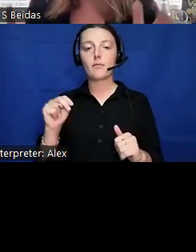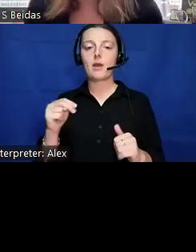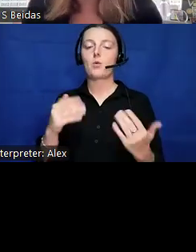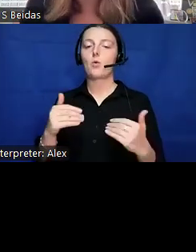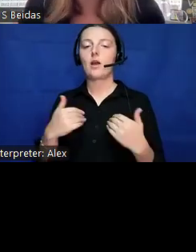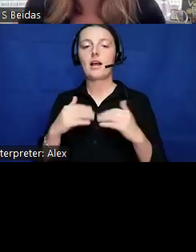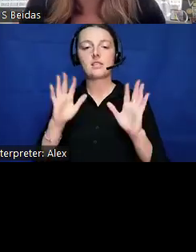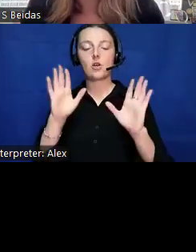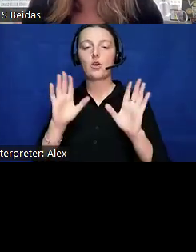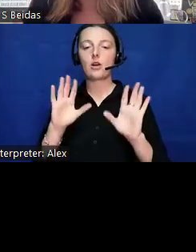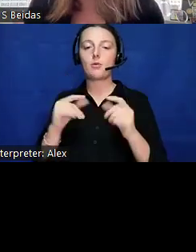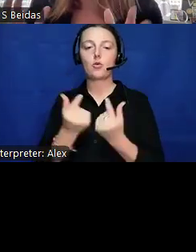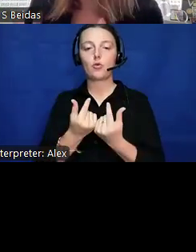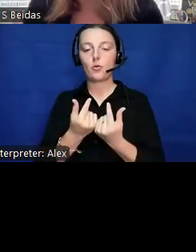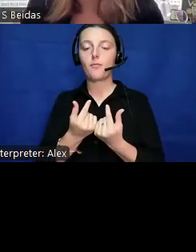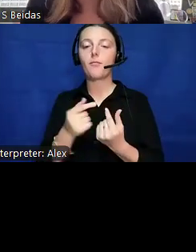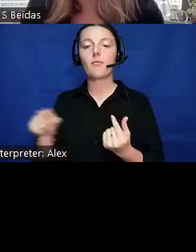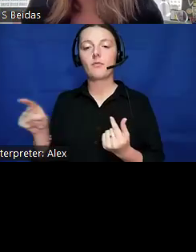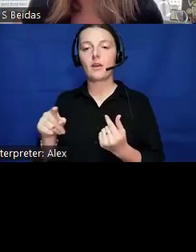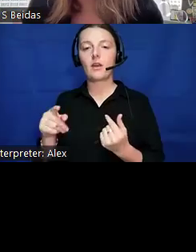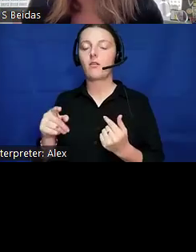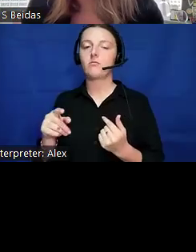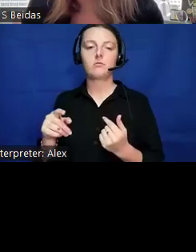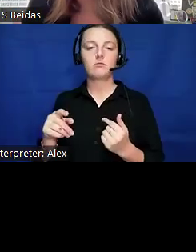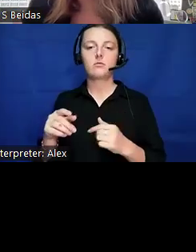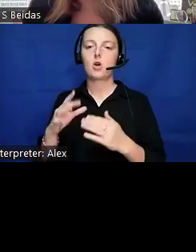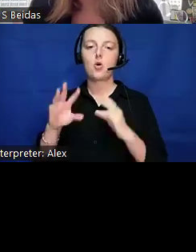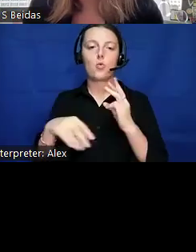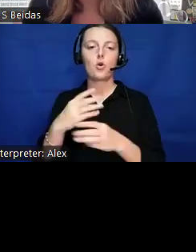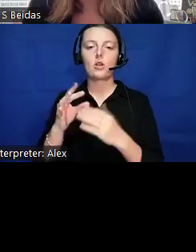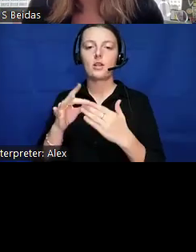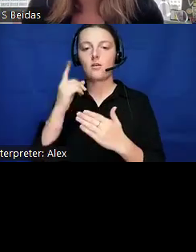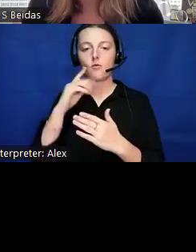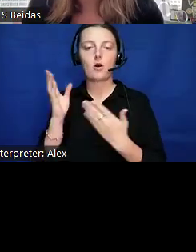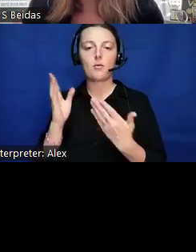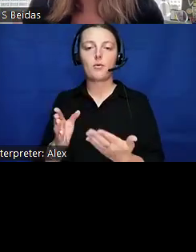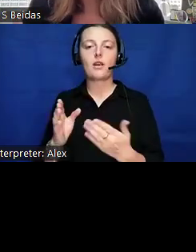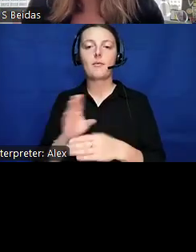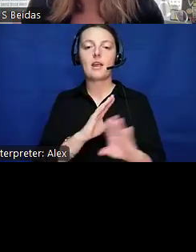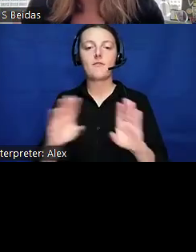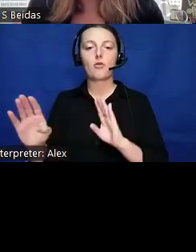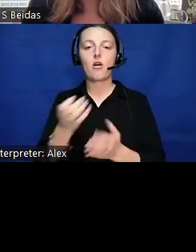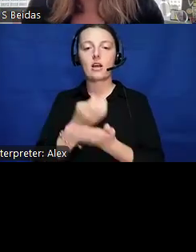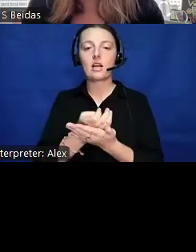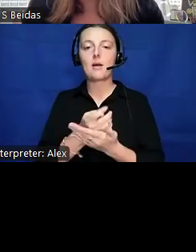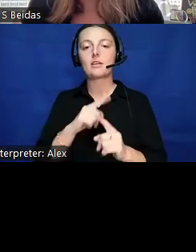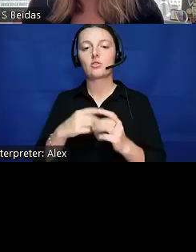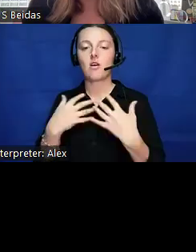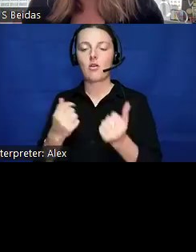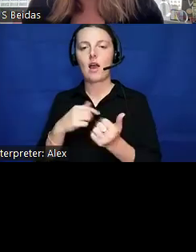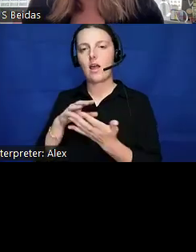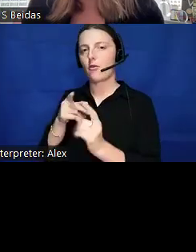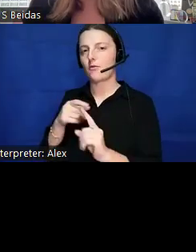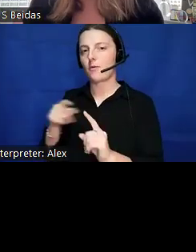that is one of the world's leaders in thinking about bringing behavioral economics to health, and I learned from them. But